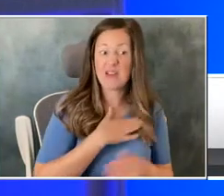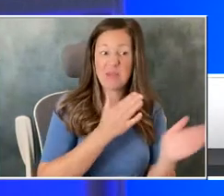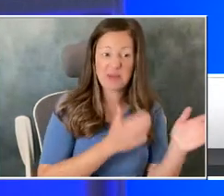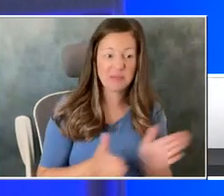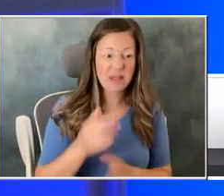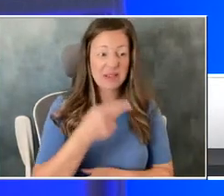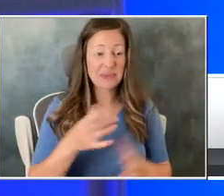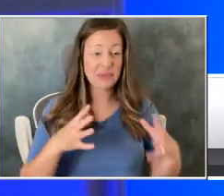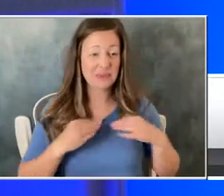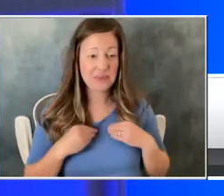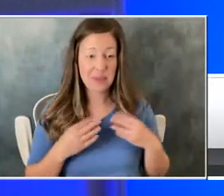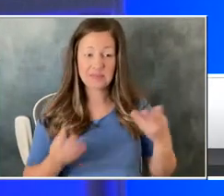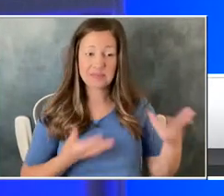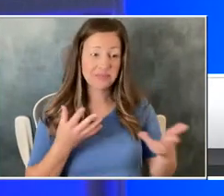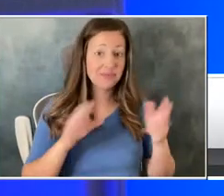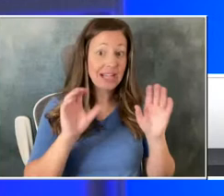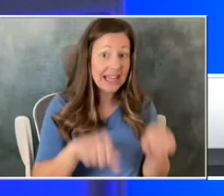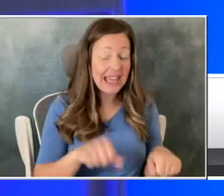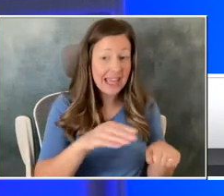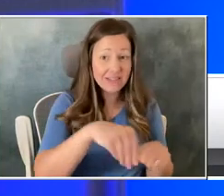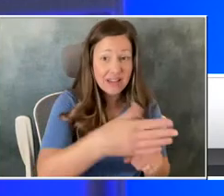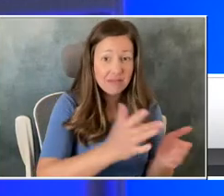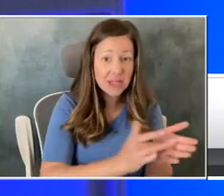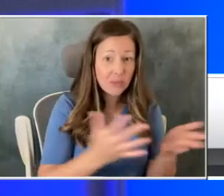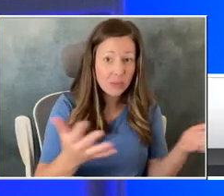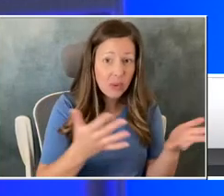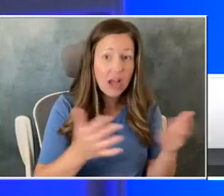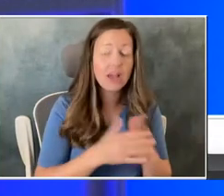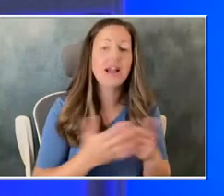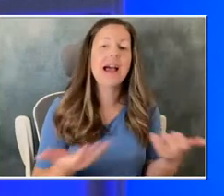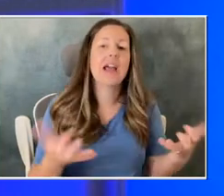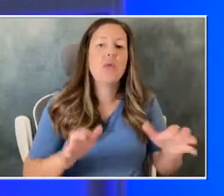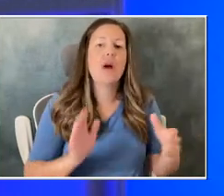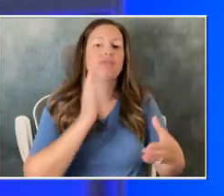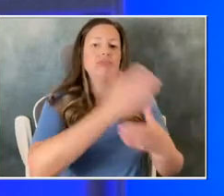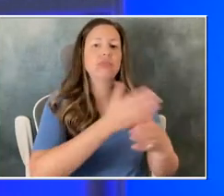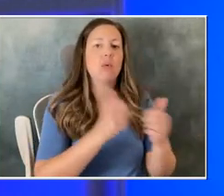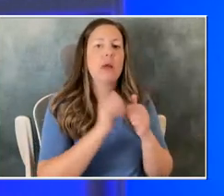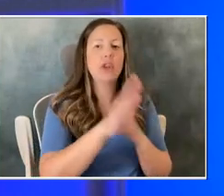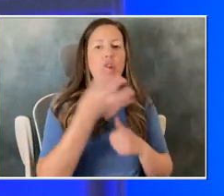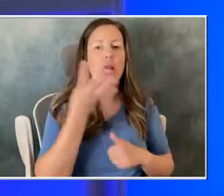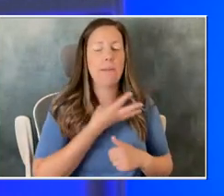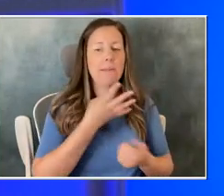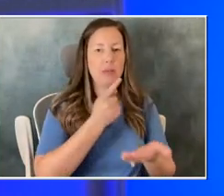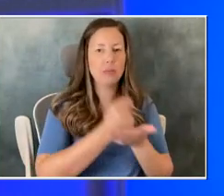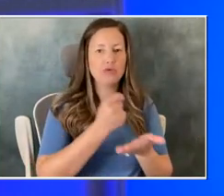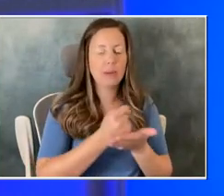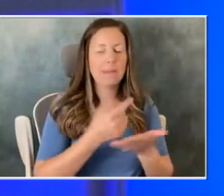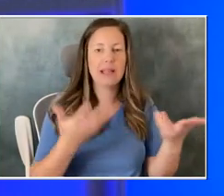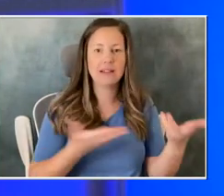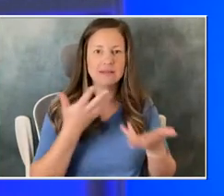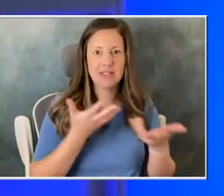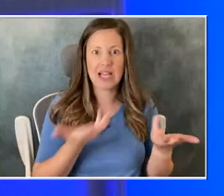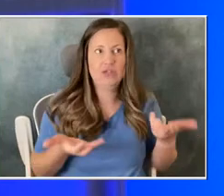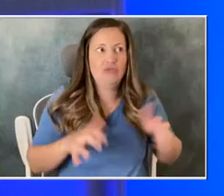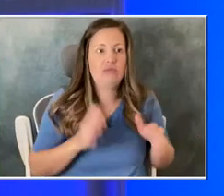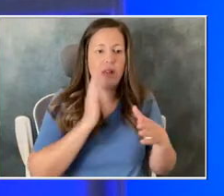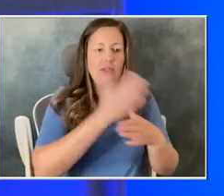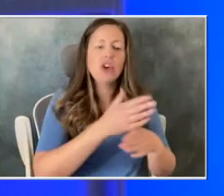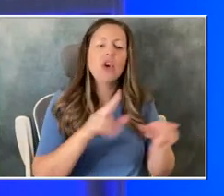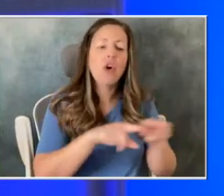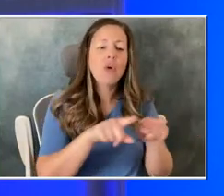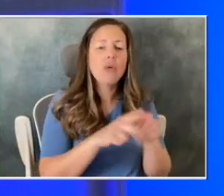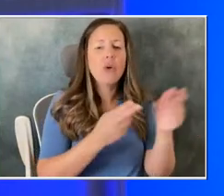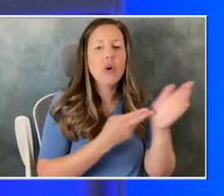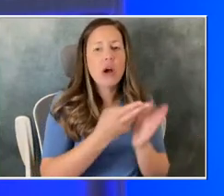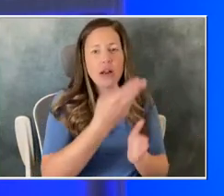can I give? What, you know, I don't want to interfere with her chemotherapy treatment, with her cancer treatment. And I'm also honest with them. I tell them, you know, when I